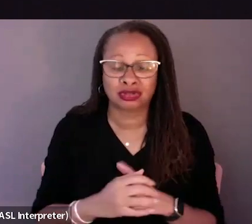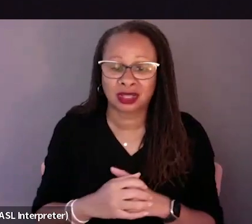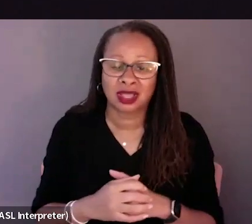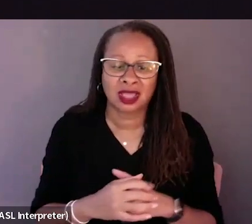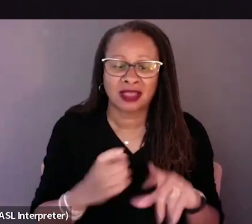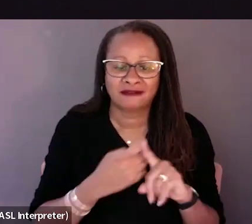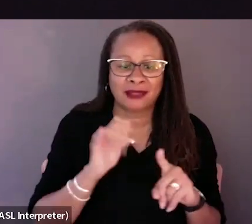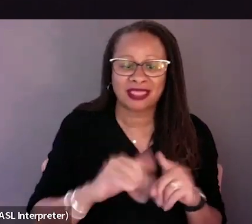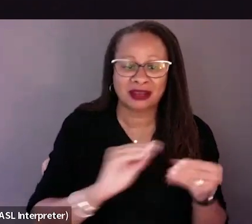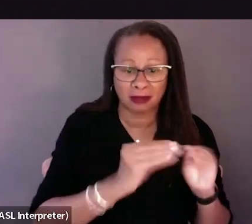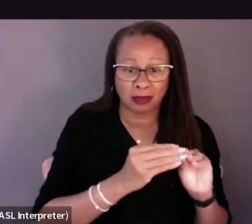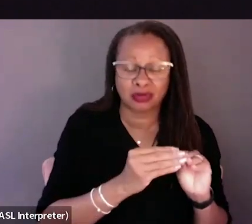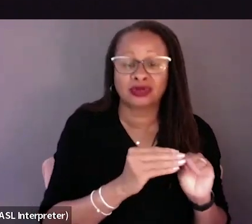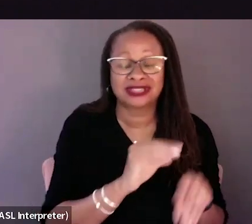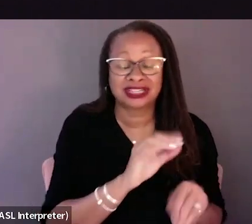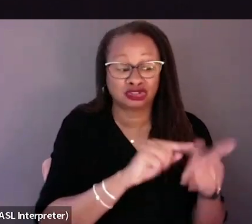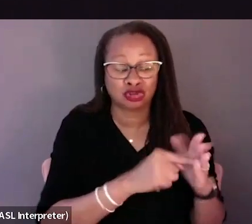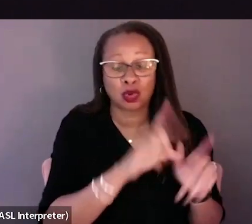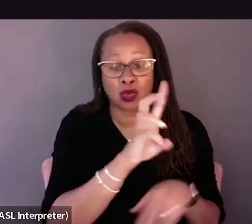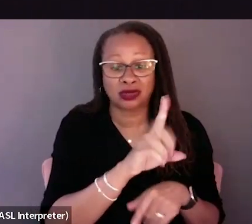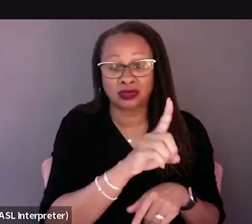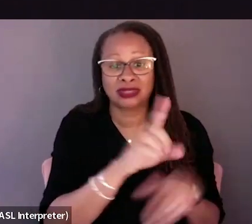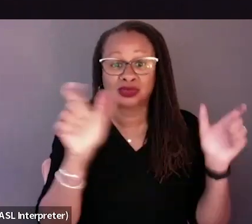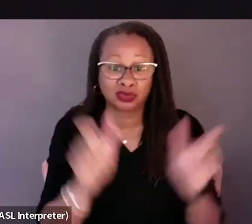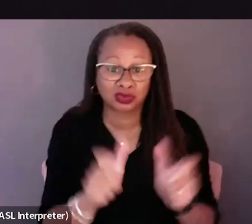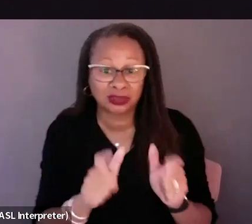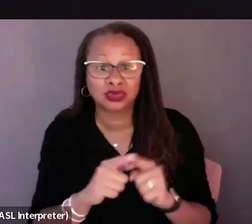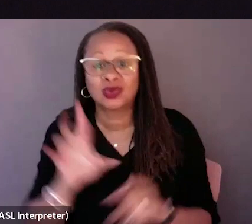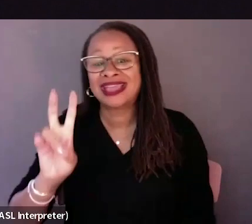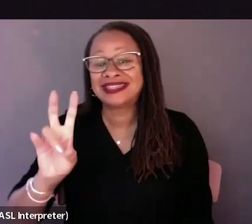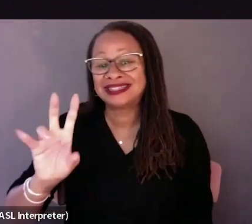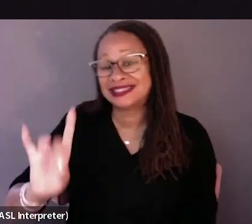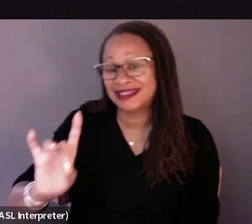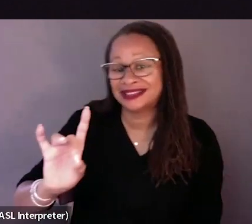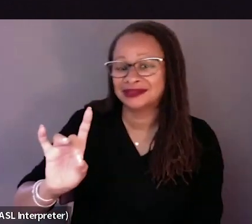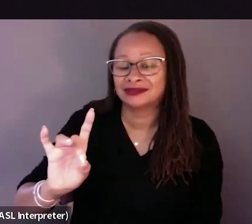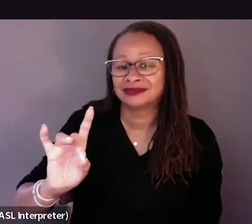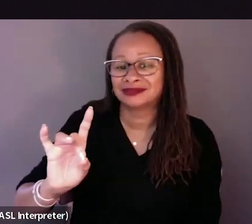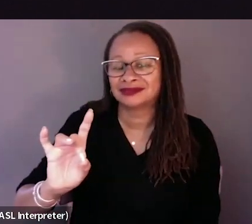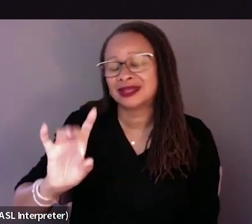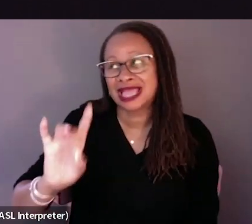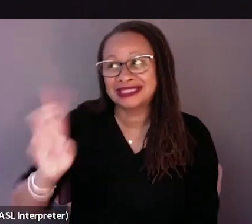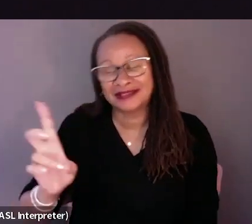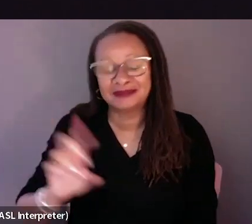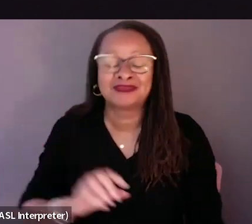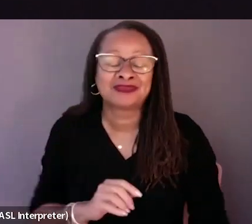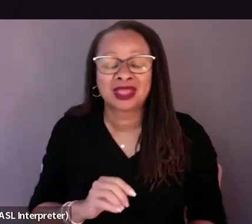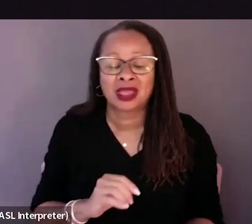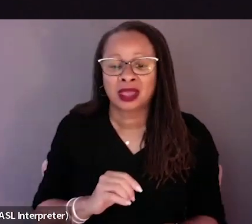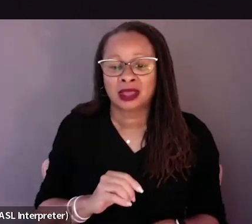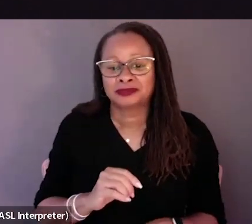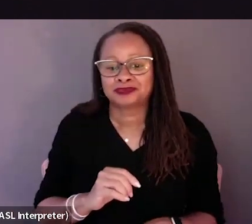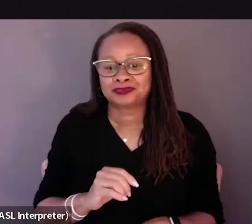From that number, it's reduced to 87 that started competition. So I asked